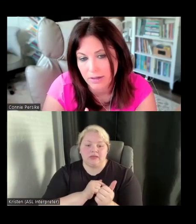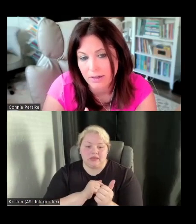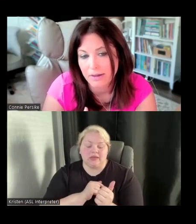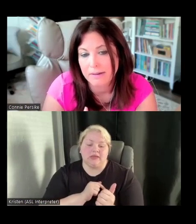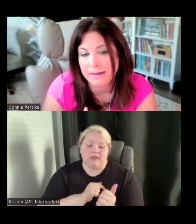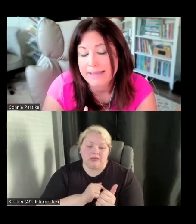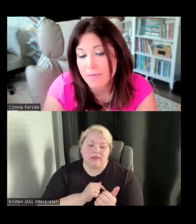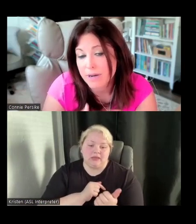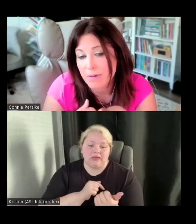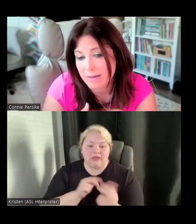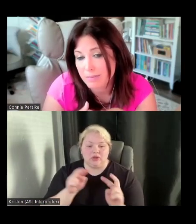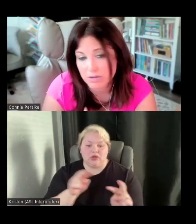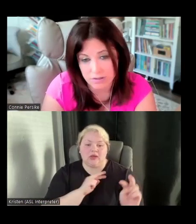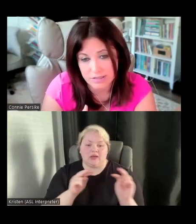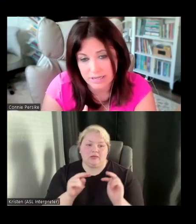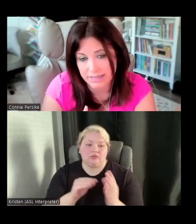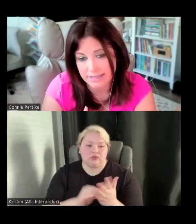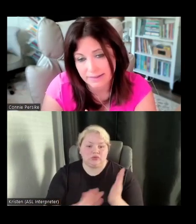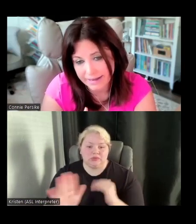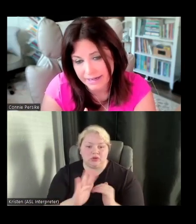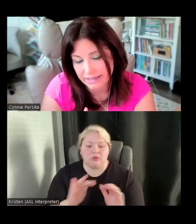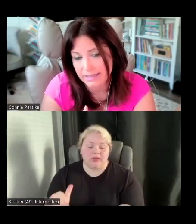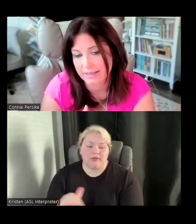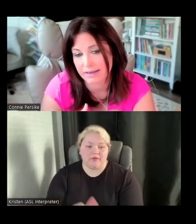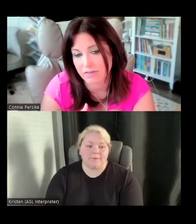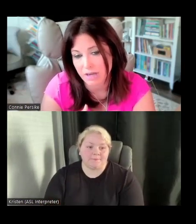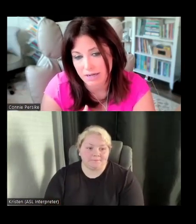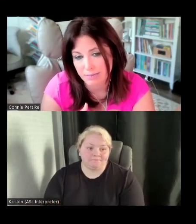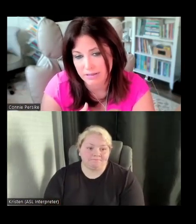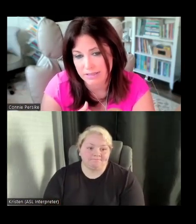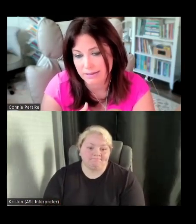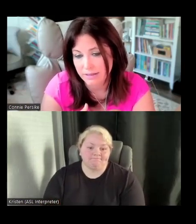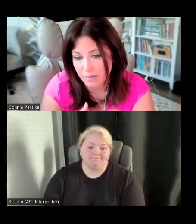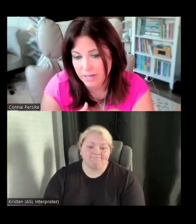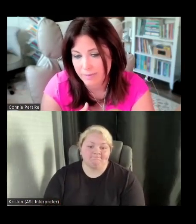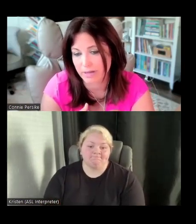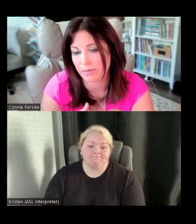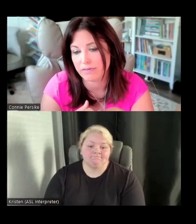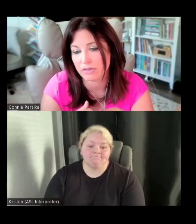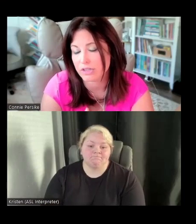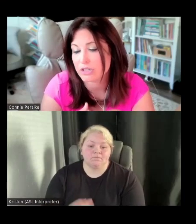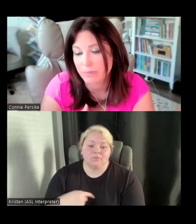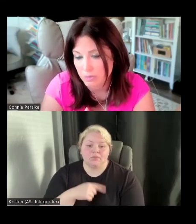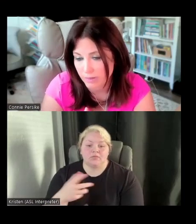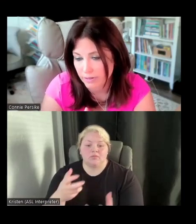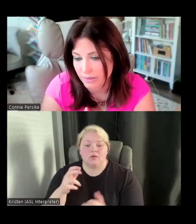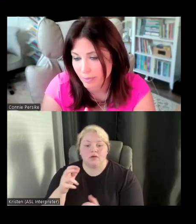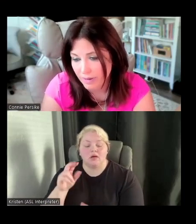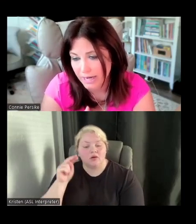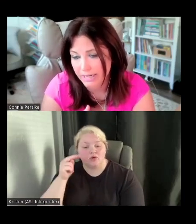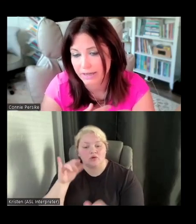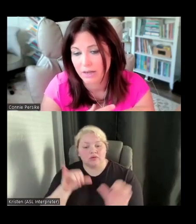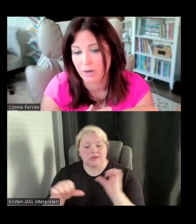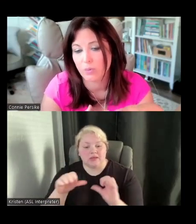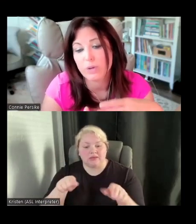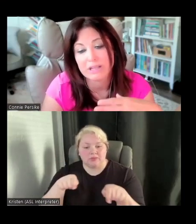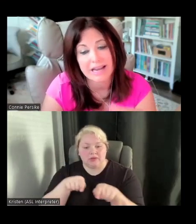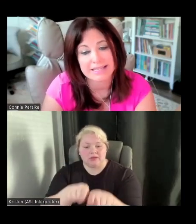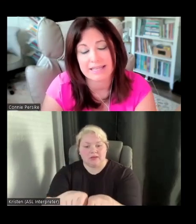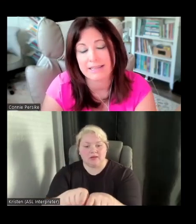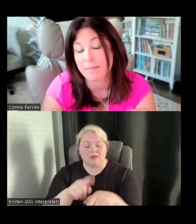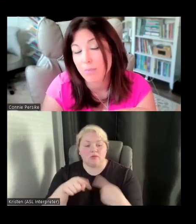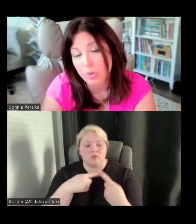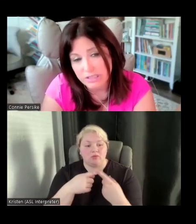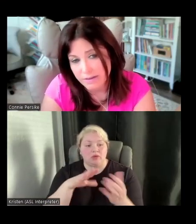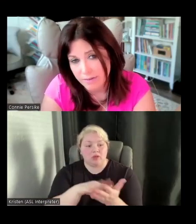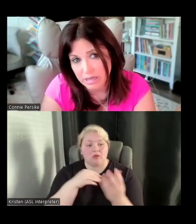behavior. And then we want to be neuroscience aligned. I think I've talked about this a little bit, but we've learned so much more about the brain,